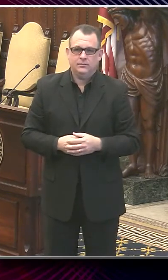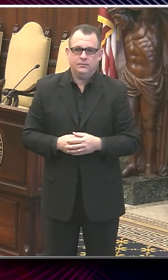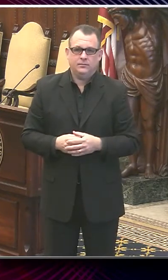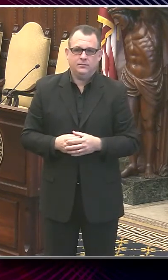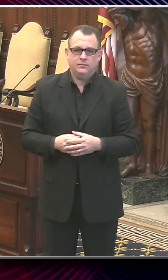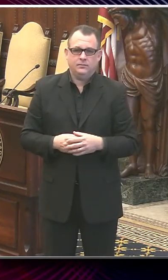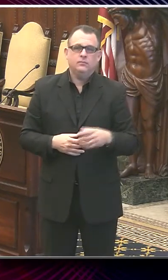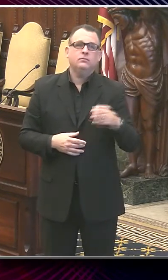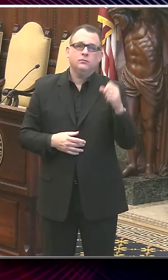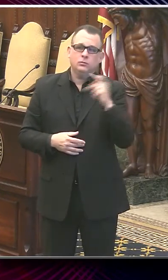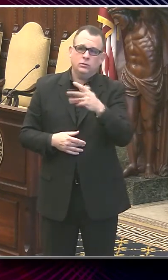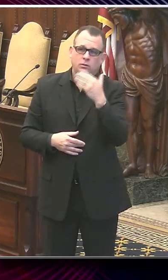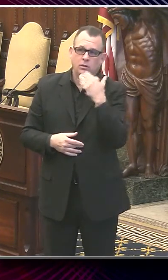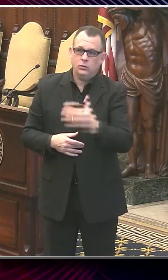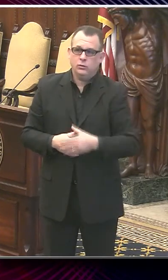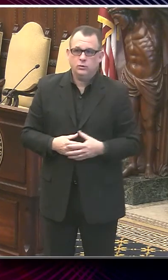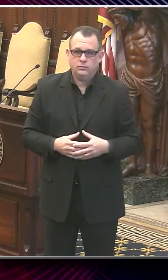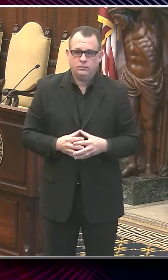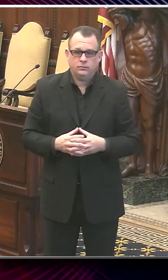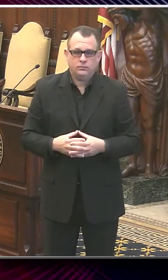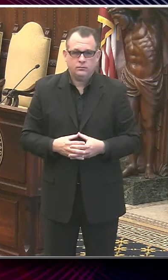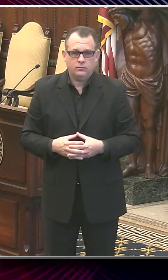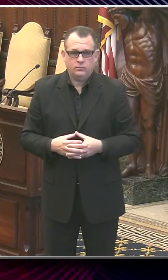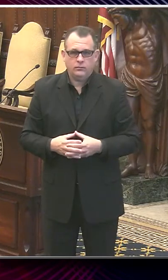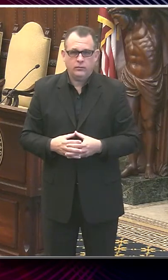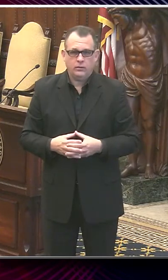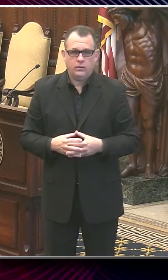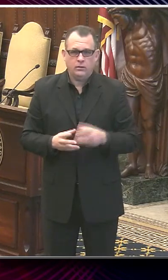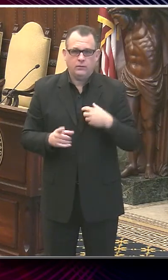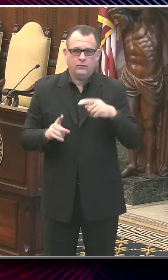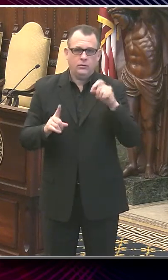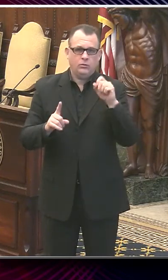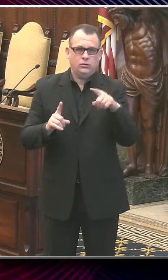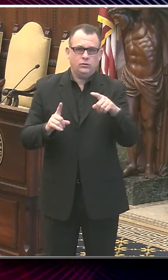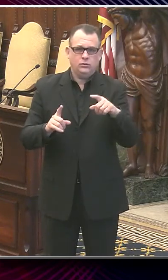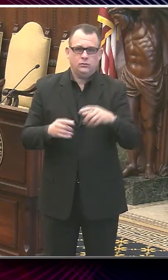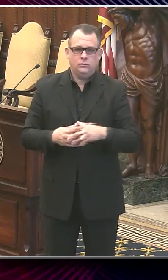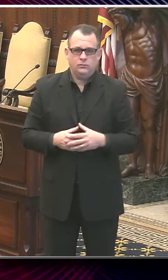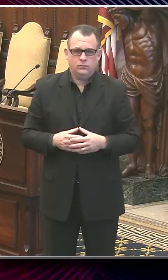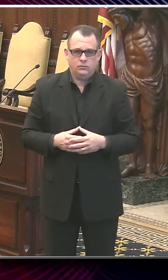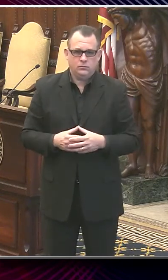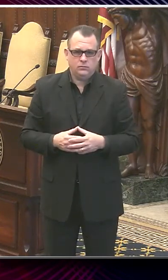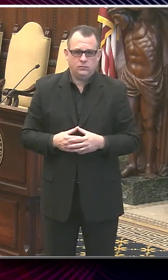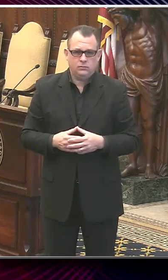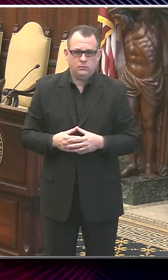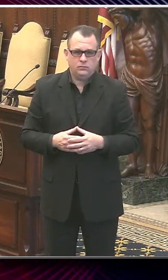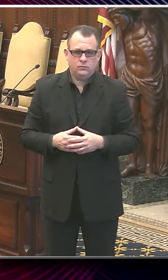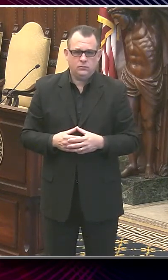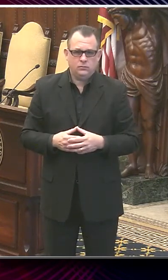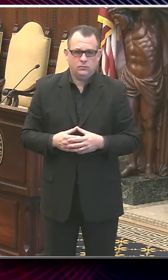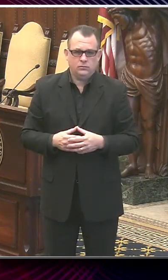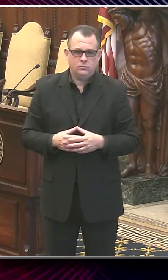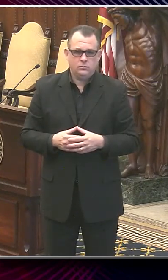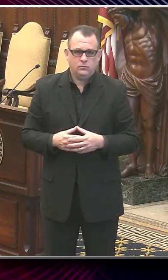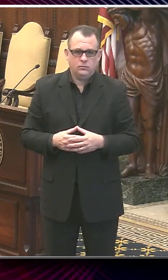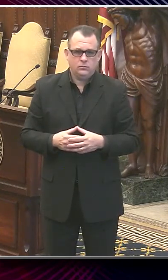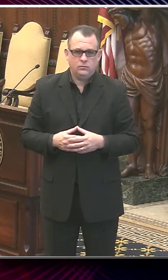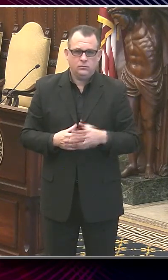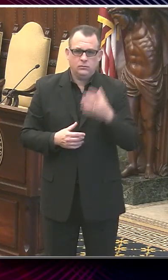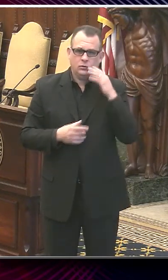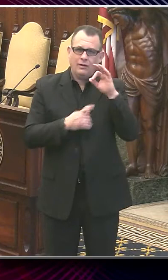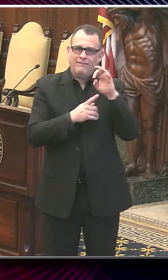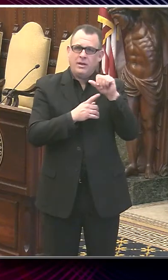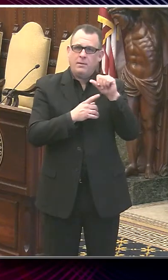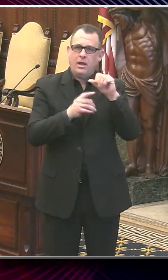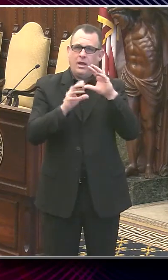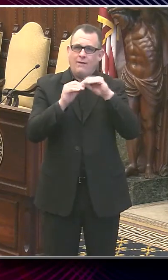Okay, thanks. And a question on, at the FEMA site at the convention